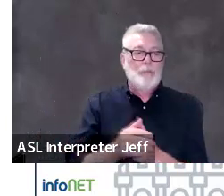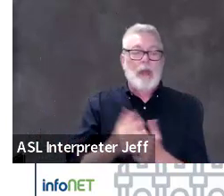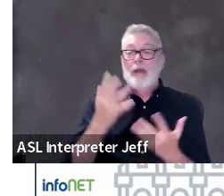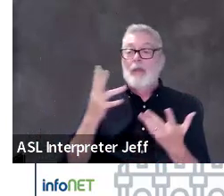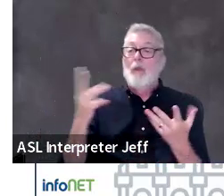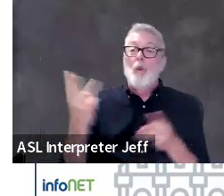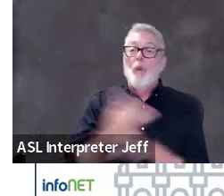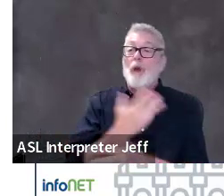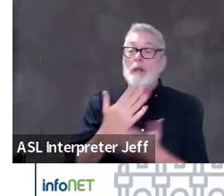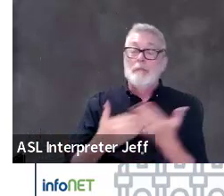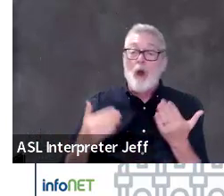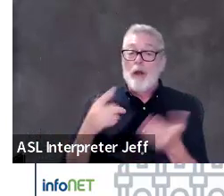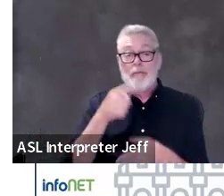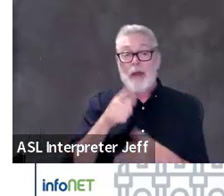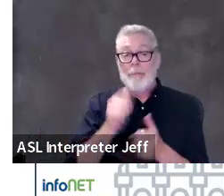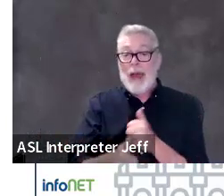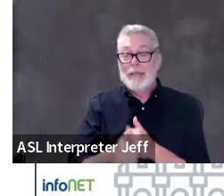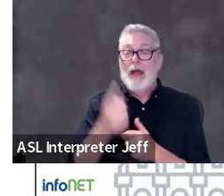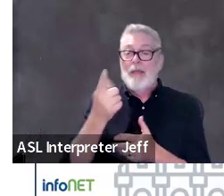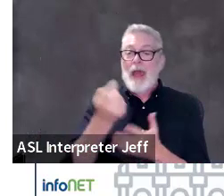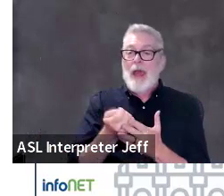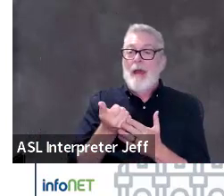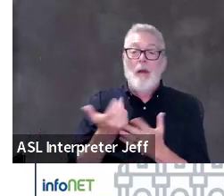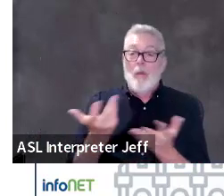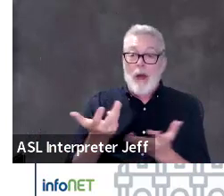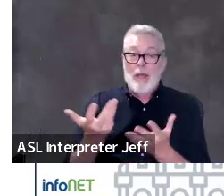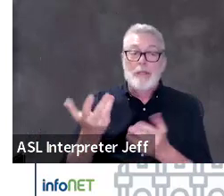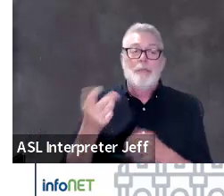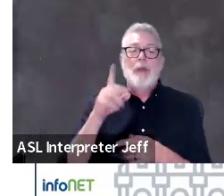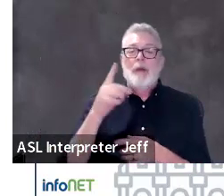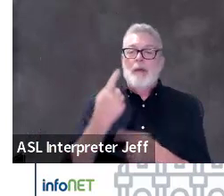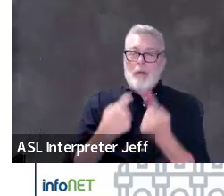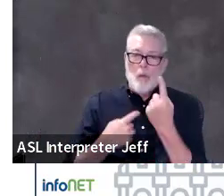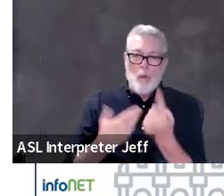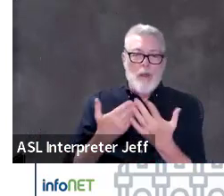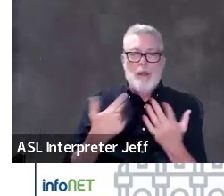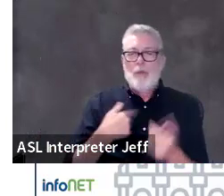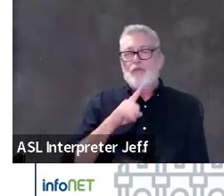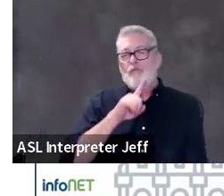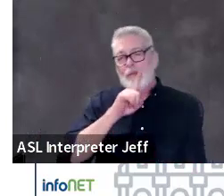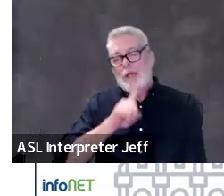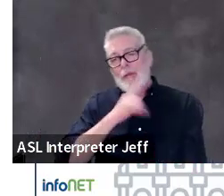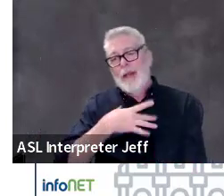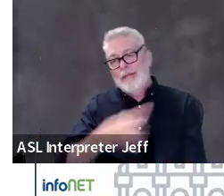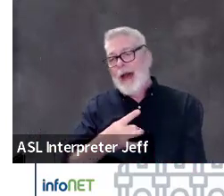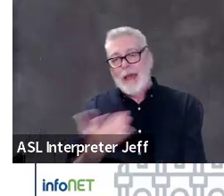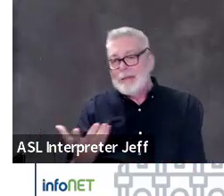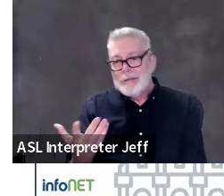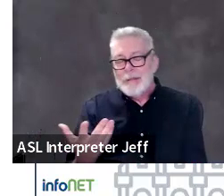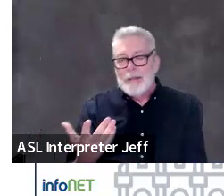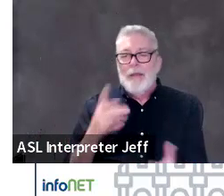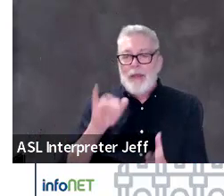having that bill passed was that they took out the one thing we really liked in it, which was